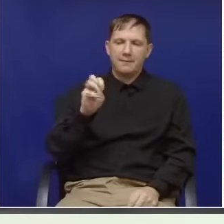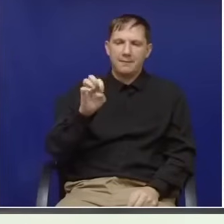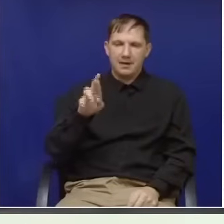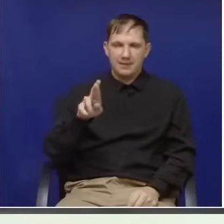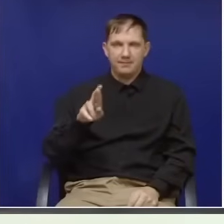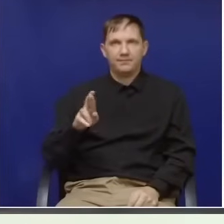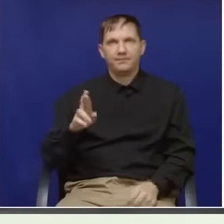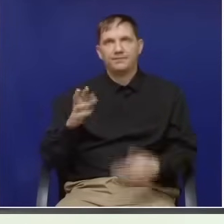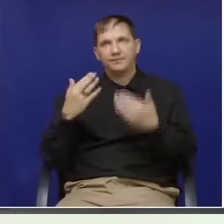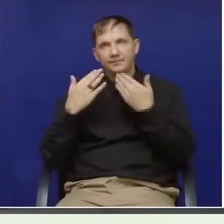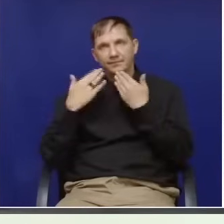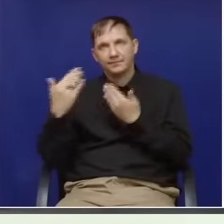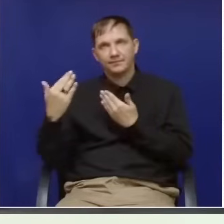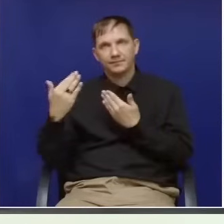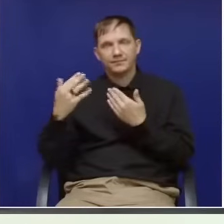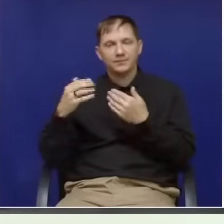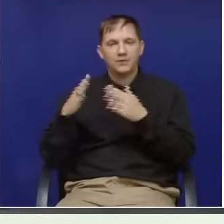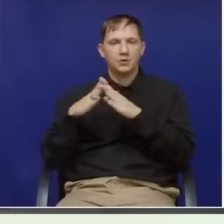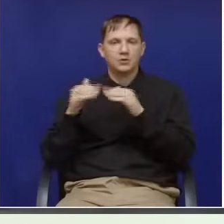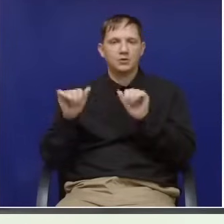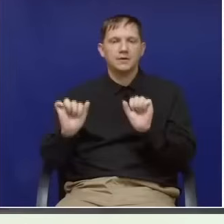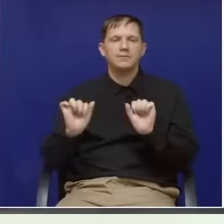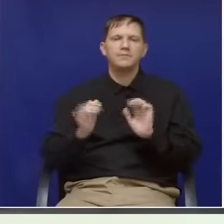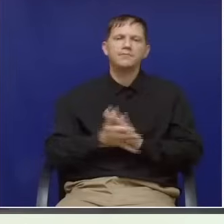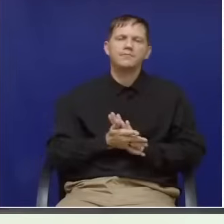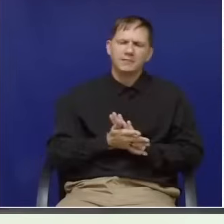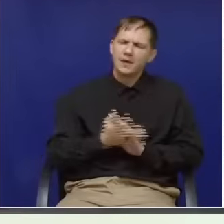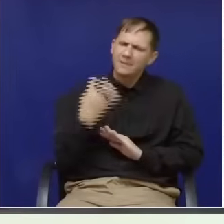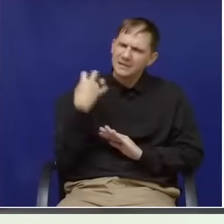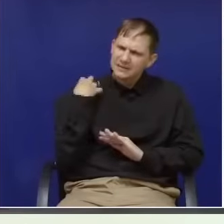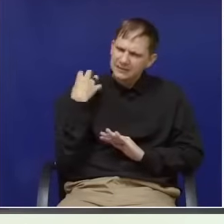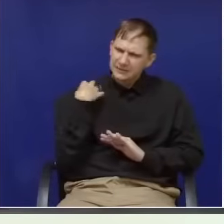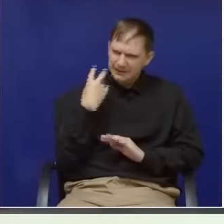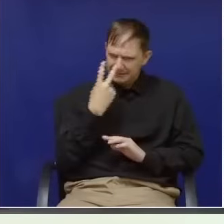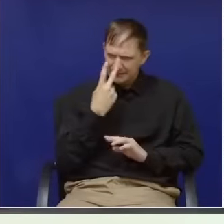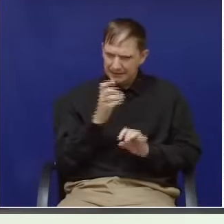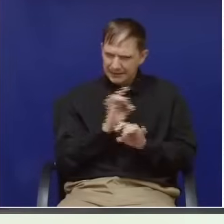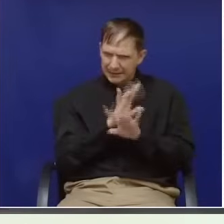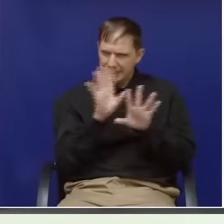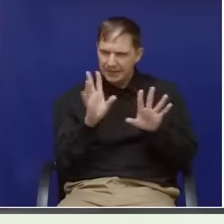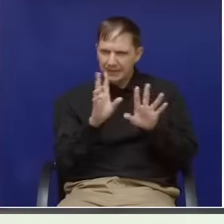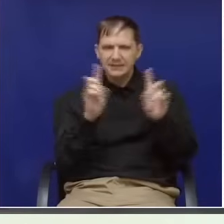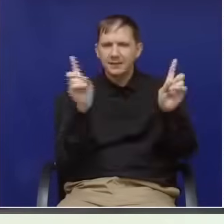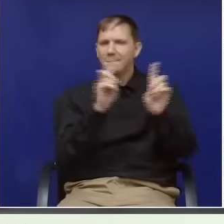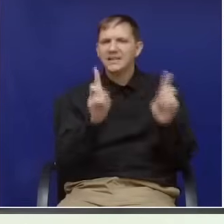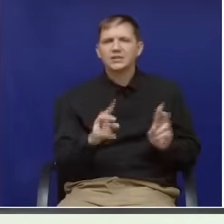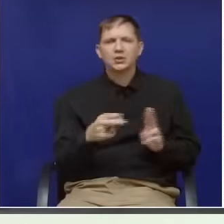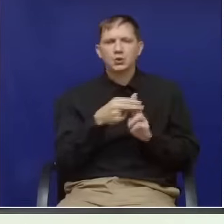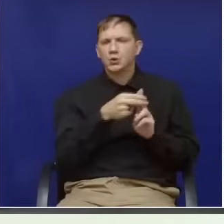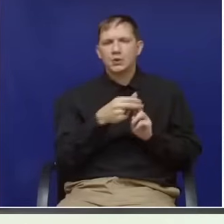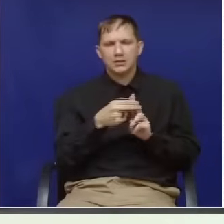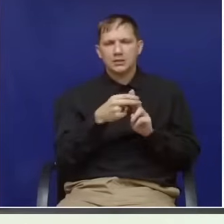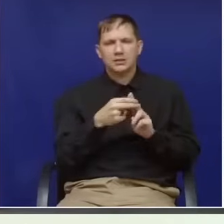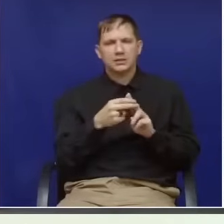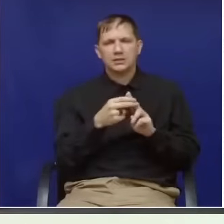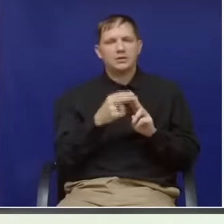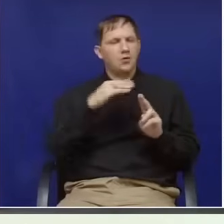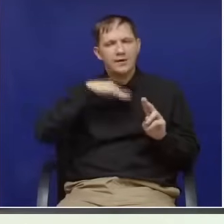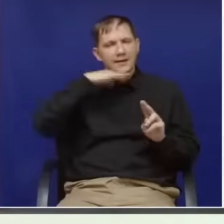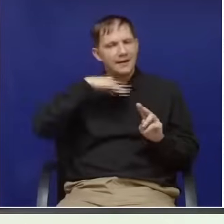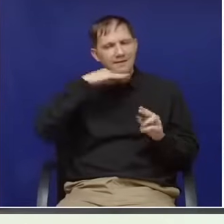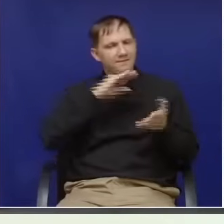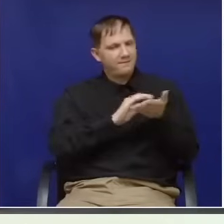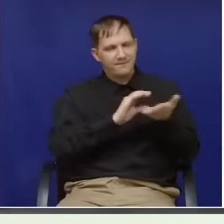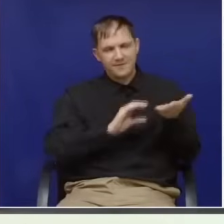Thanks, House Chair. Minister, it's quite clear that specialist units are underfunded from what you've said, which would